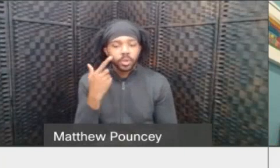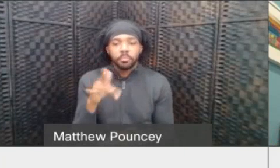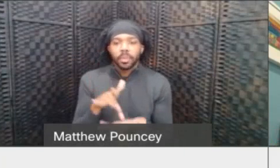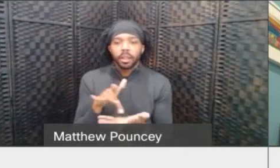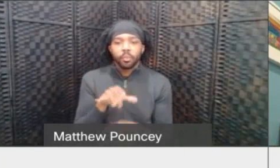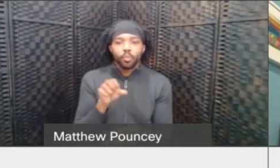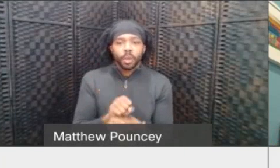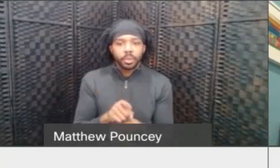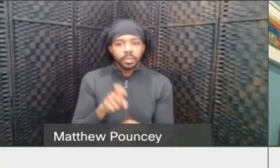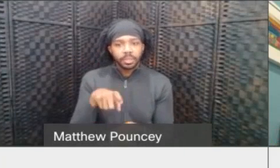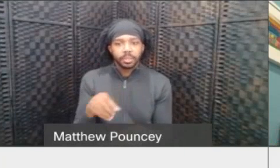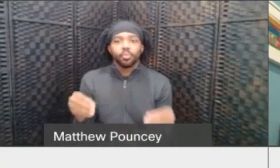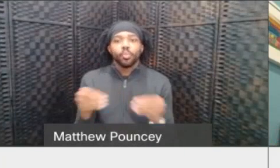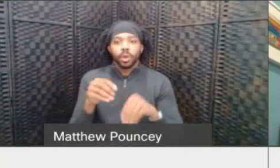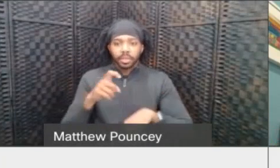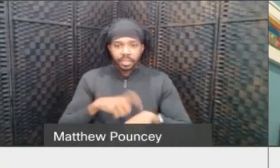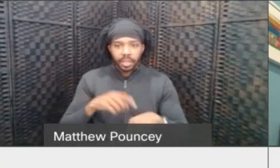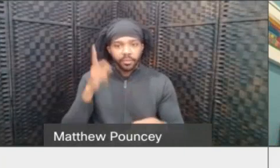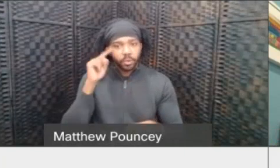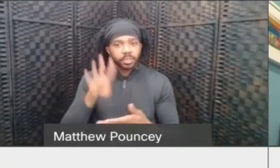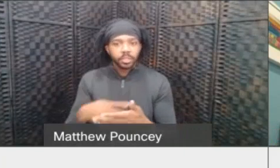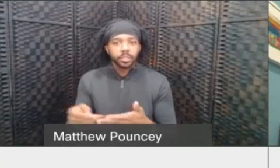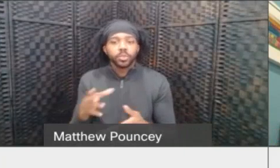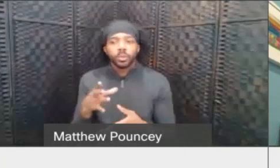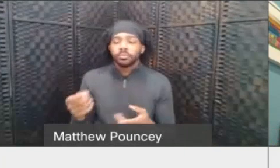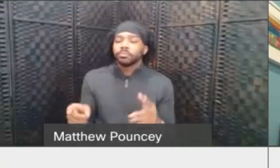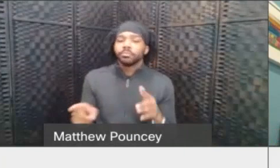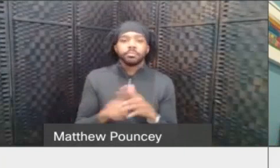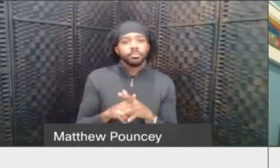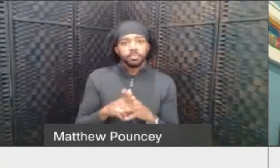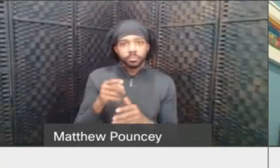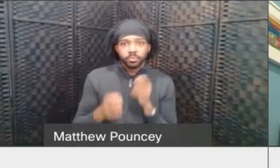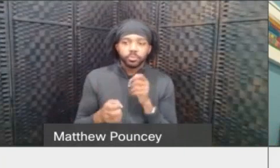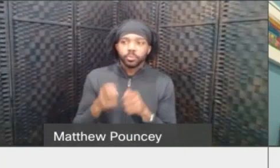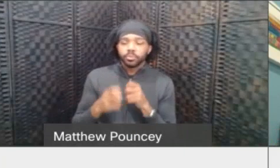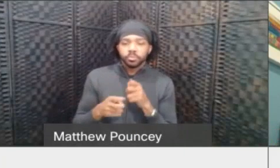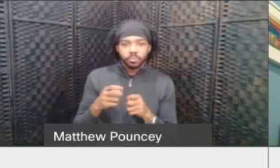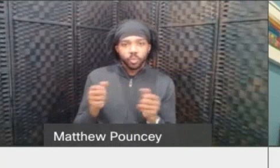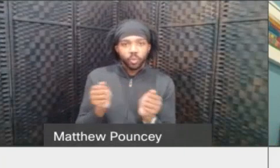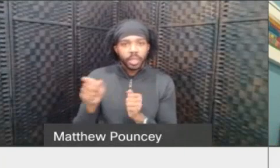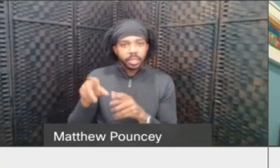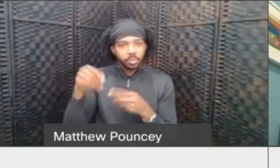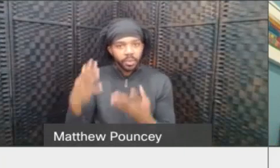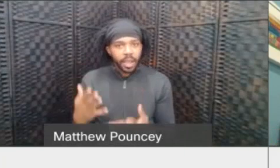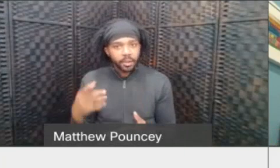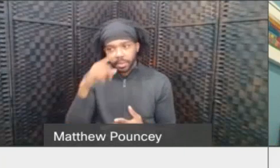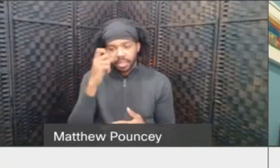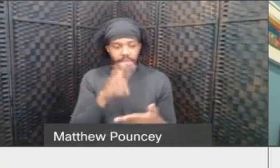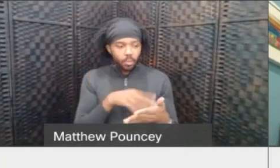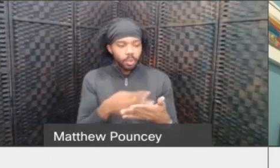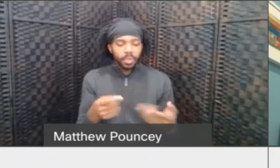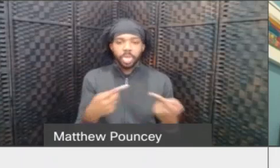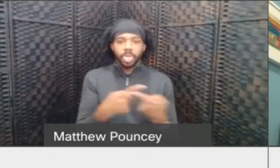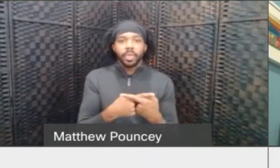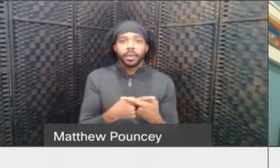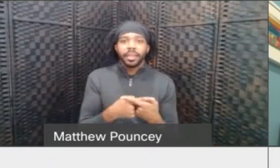schedule, and we get provider issues even though we respond to the dates of the appointment, which are pushed back. This